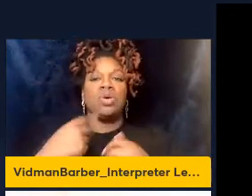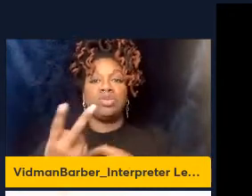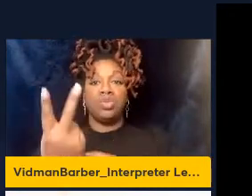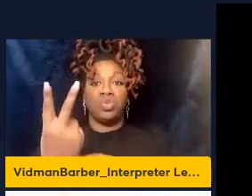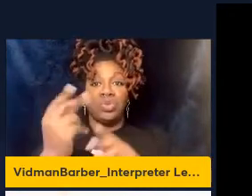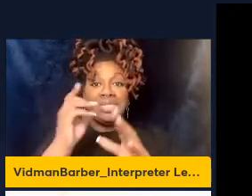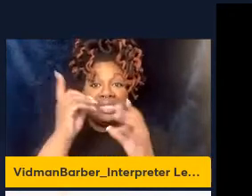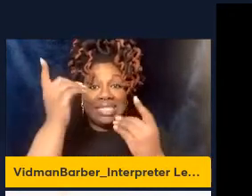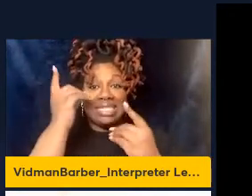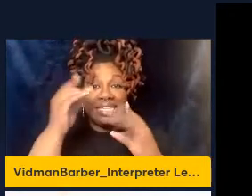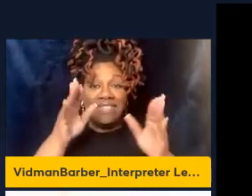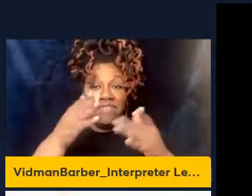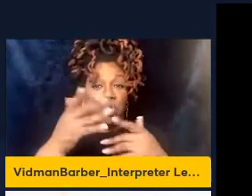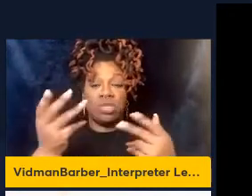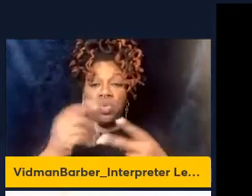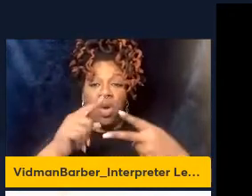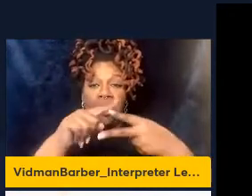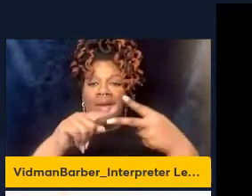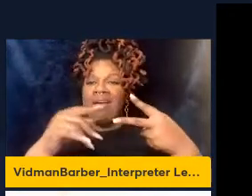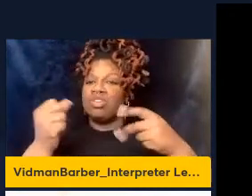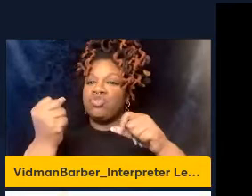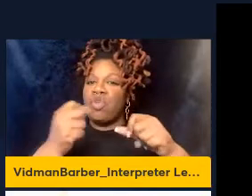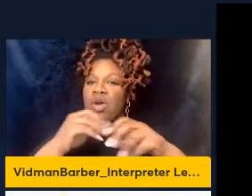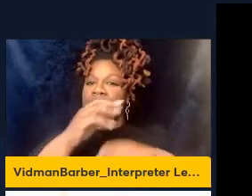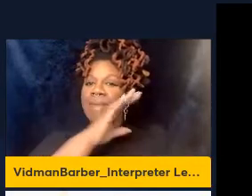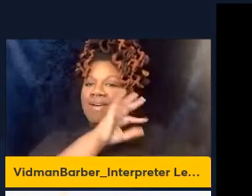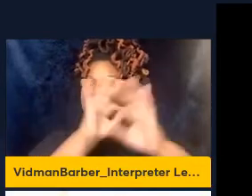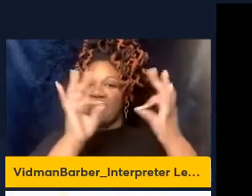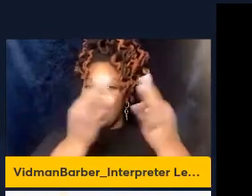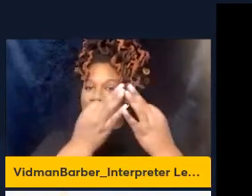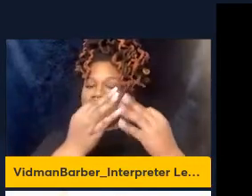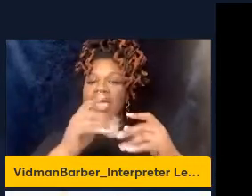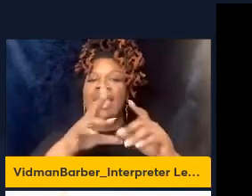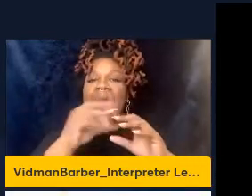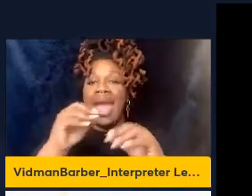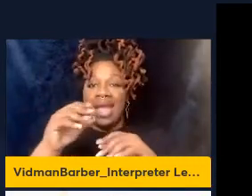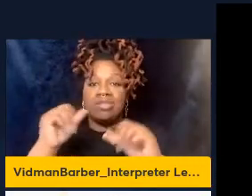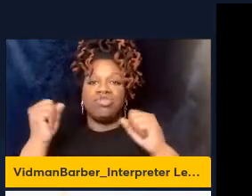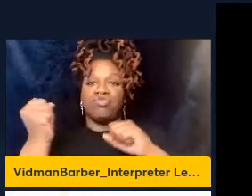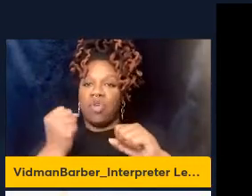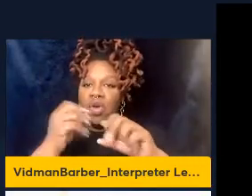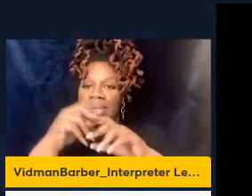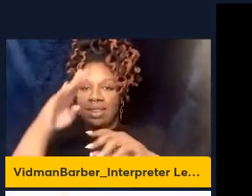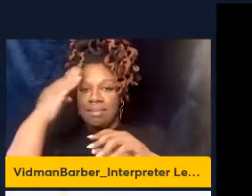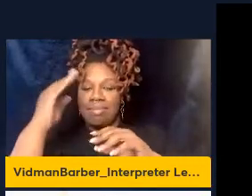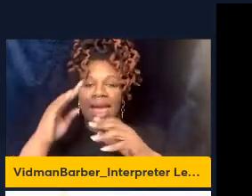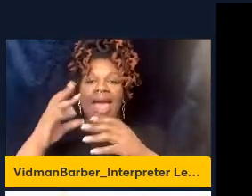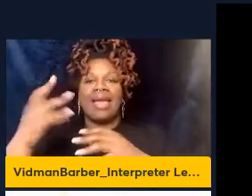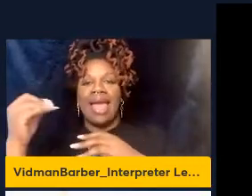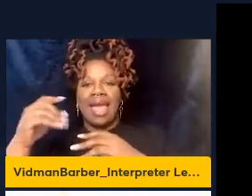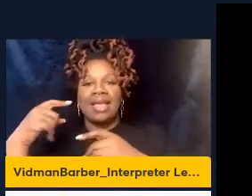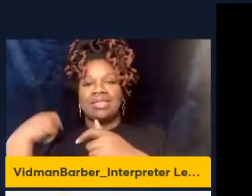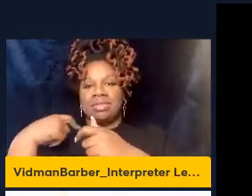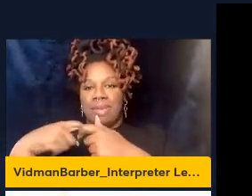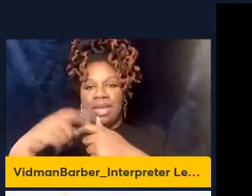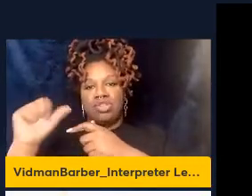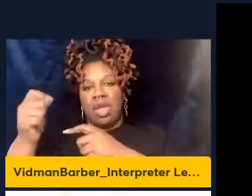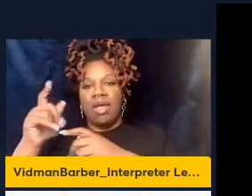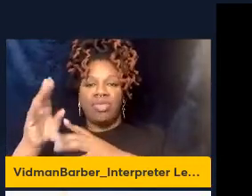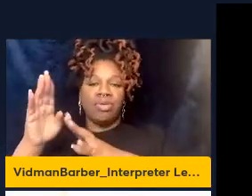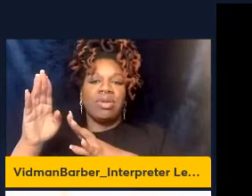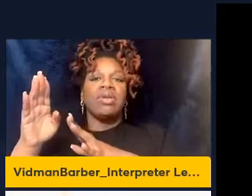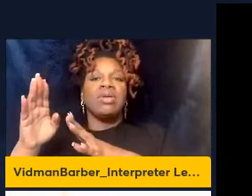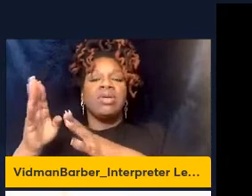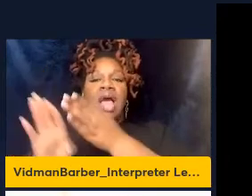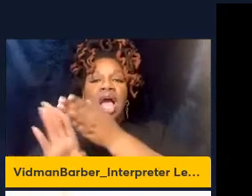They're important because they run in my family. They're also highly prevalent in Black communities, also in Hispanic and underserved communities. So we